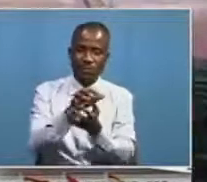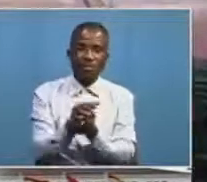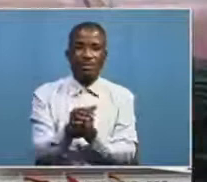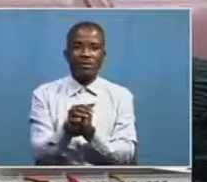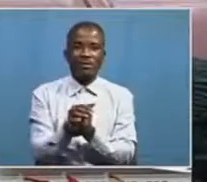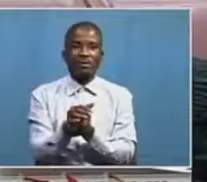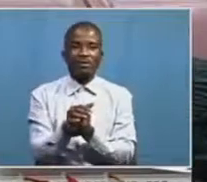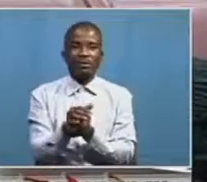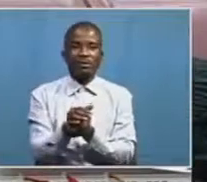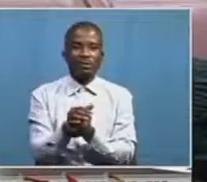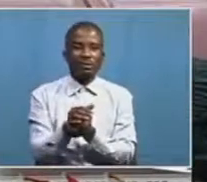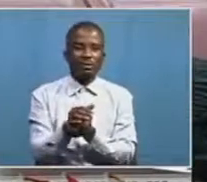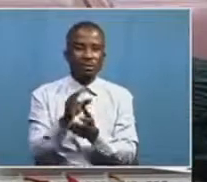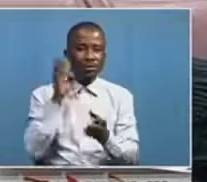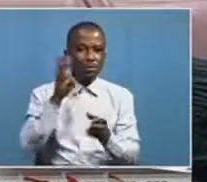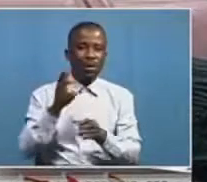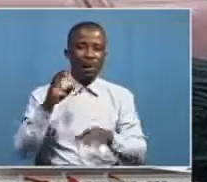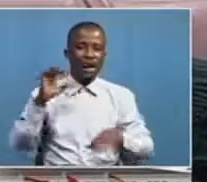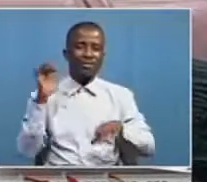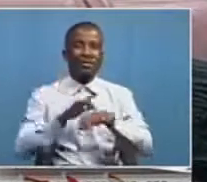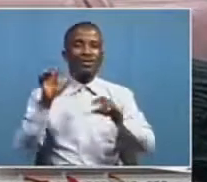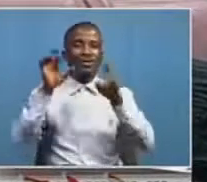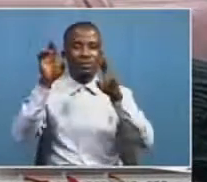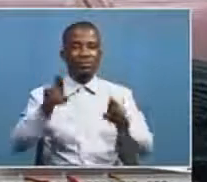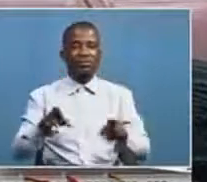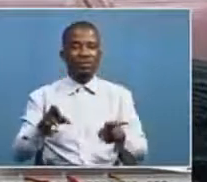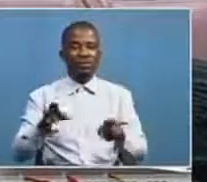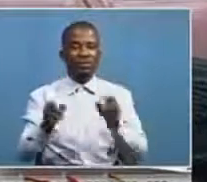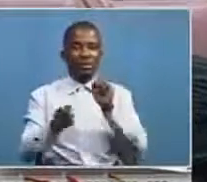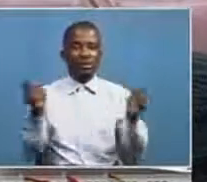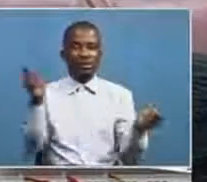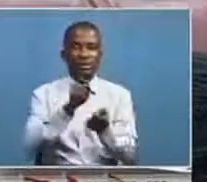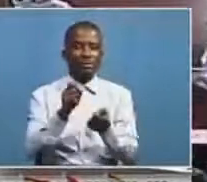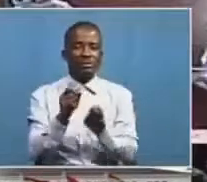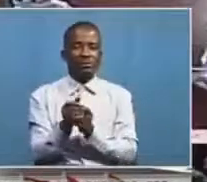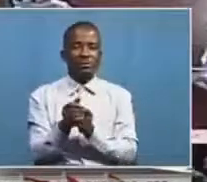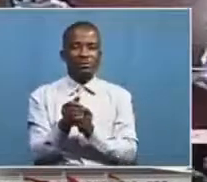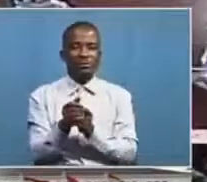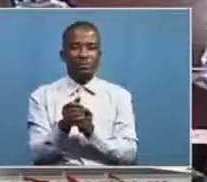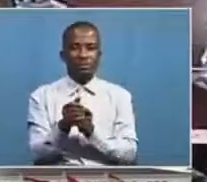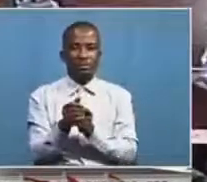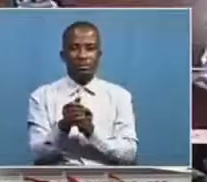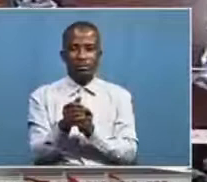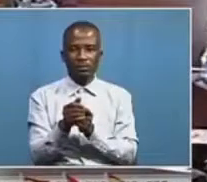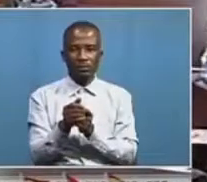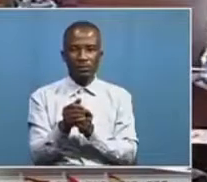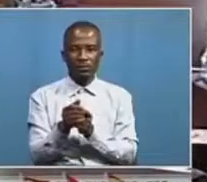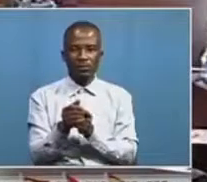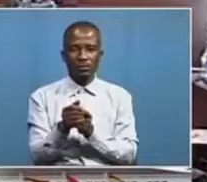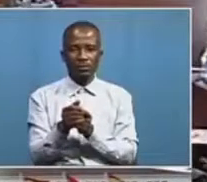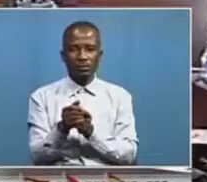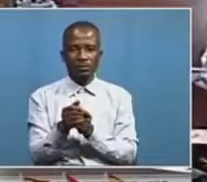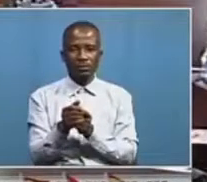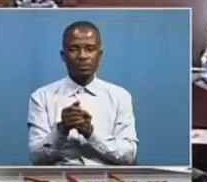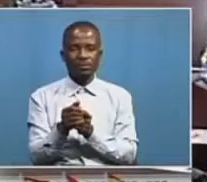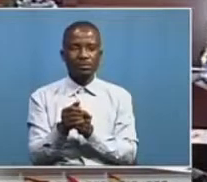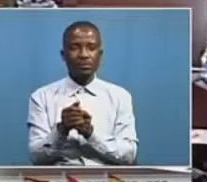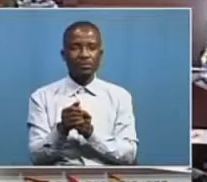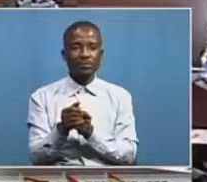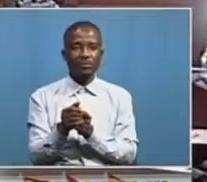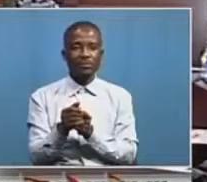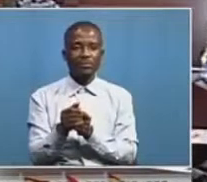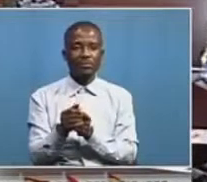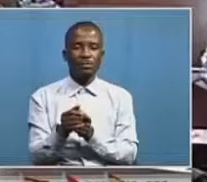election contest voice the election or changes its outcome. End of quote. The second is